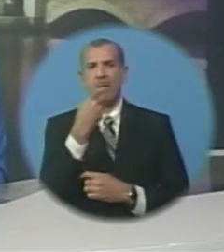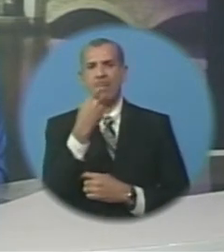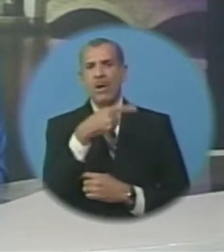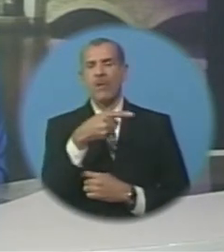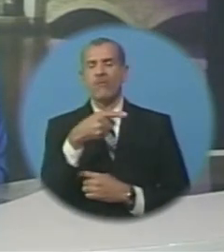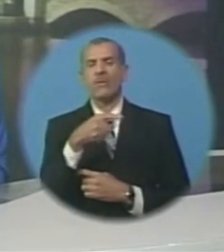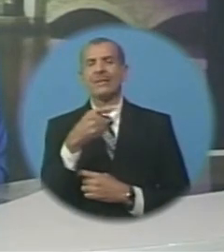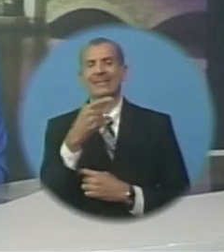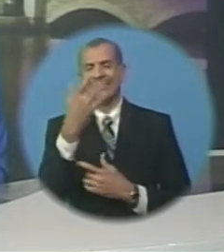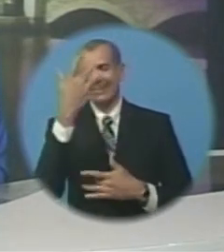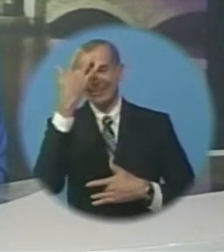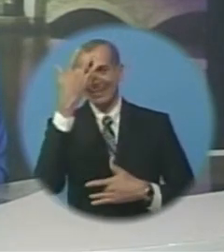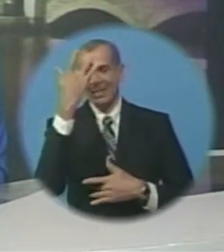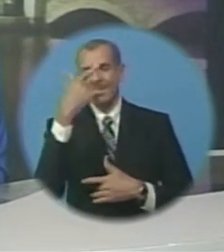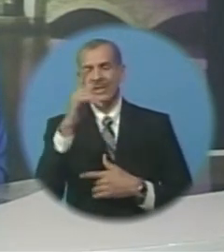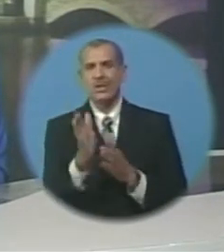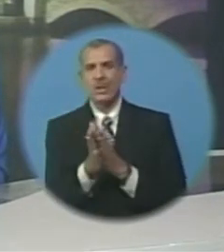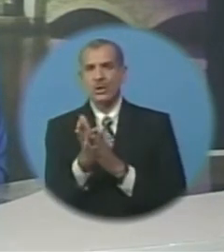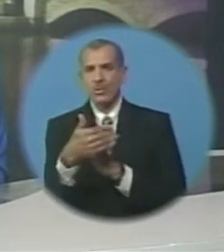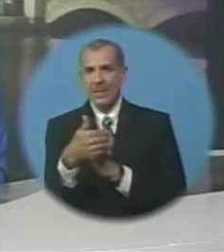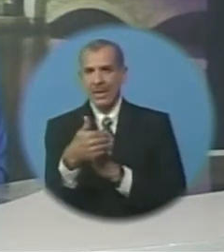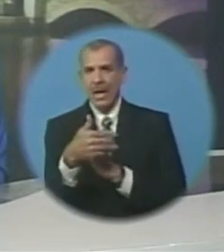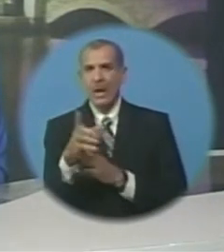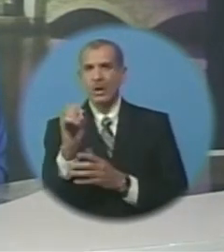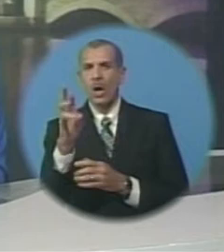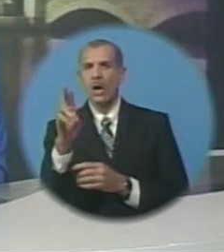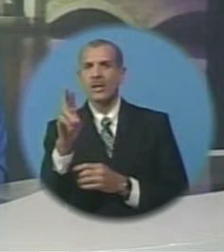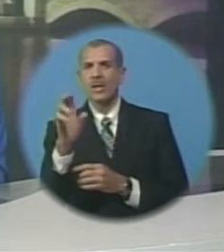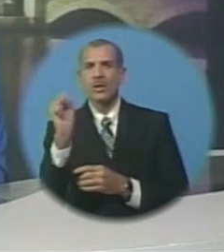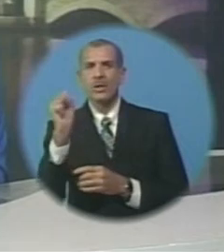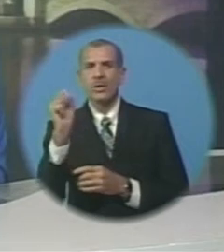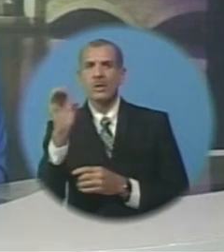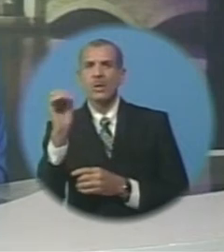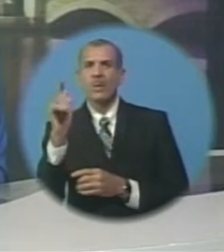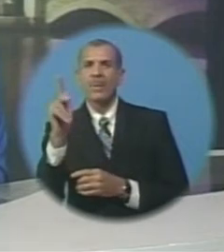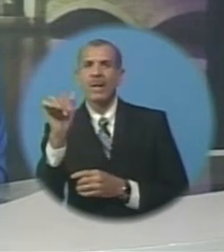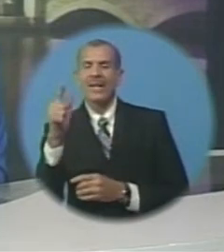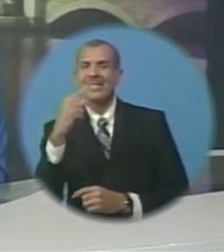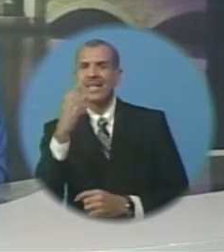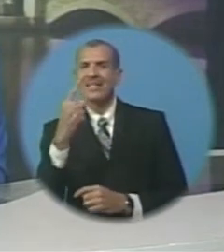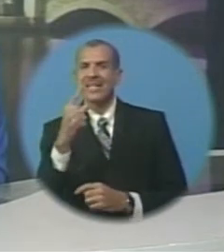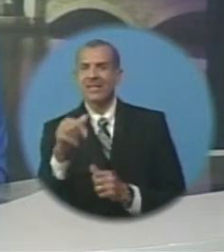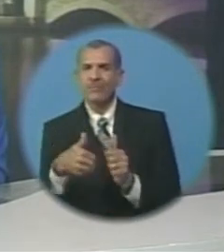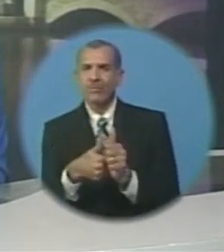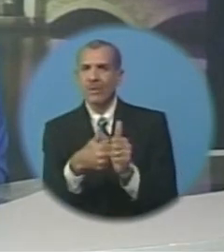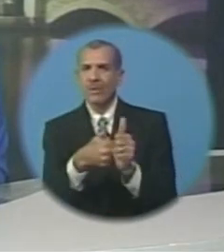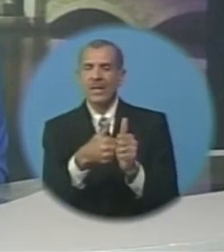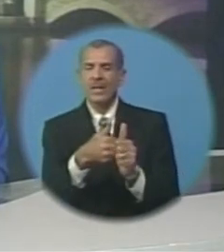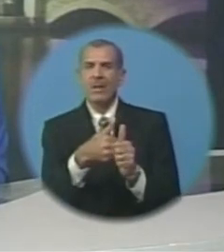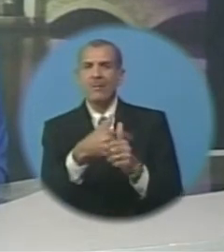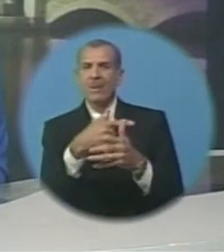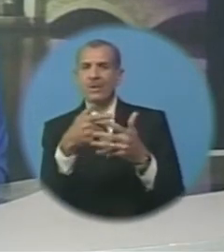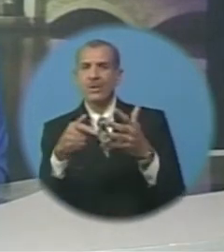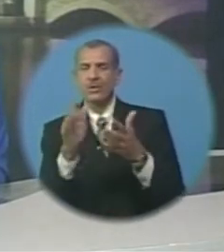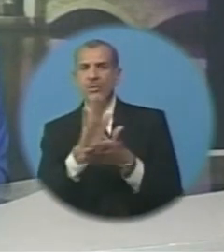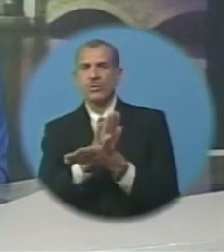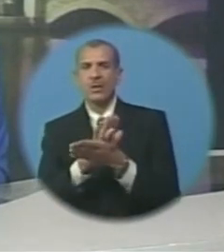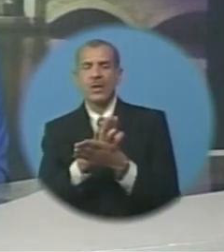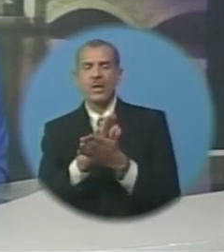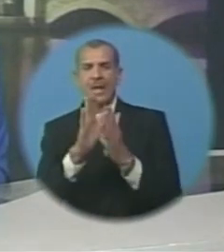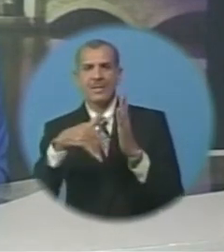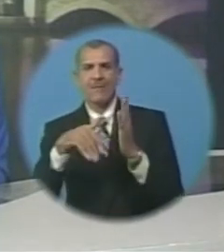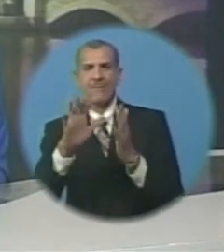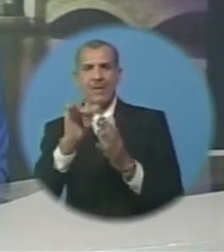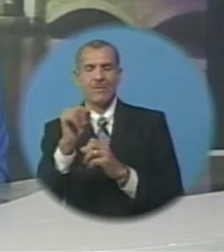corporate area. Director of Health Promotions, Dr. Sonia Copeland, says this comes on the heels of the hundreds of children under the age of 5 who